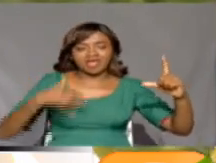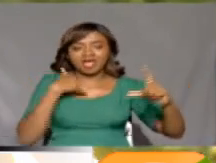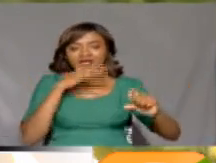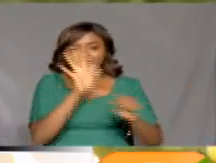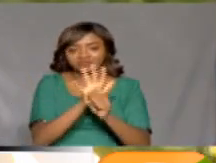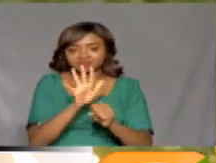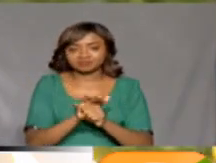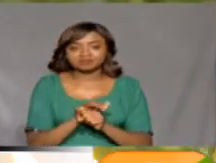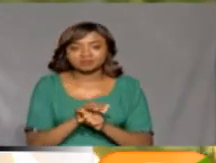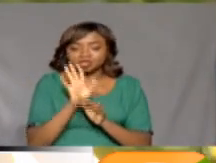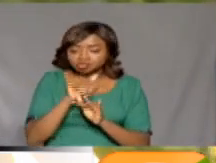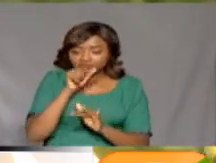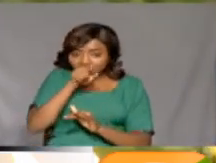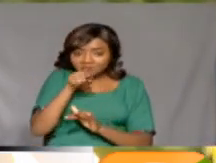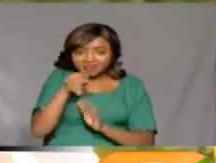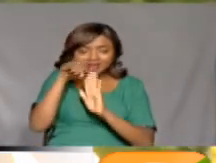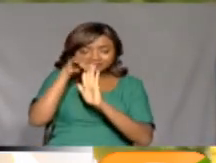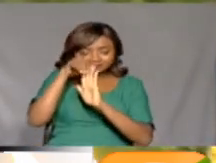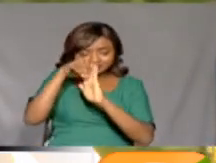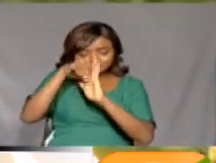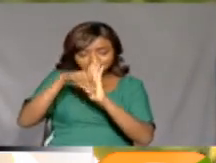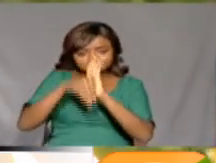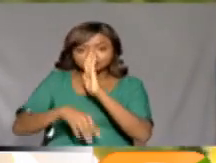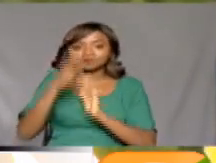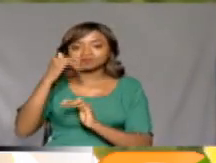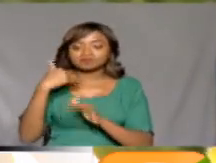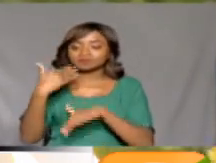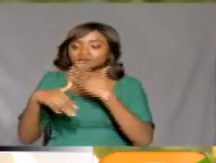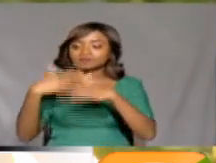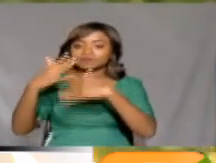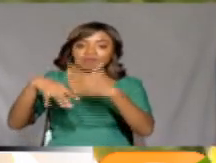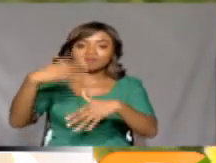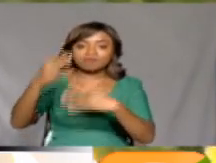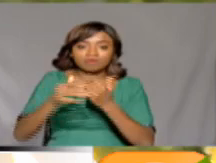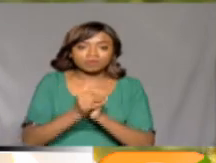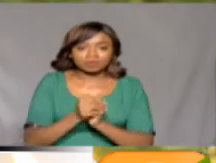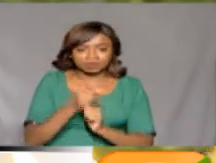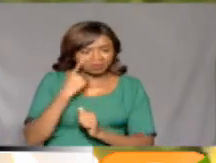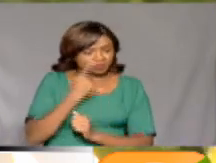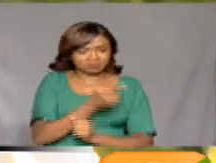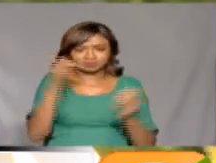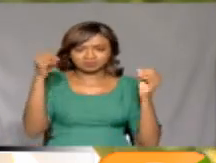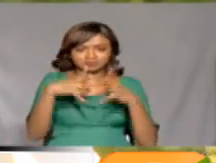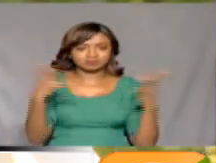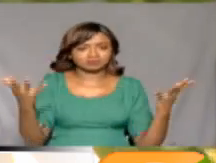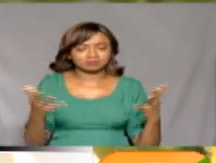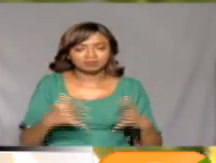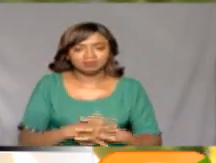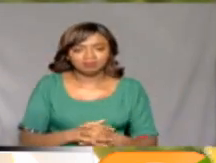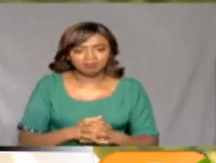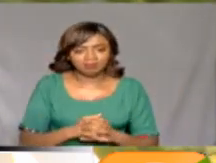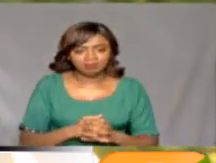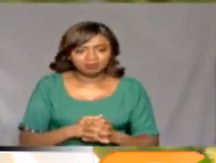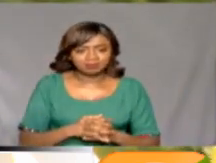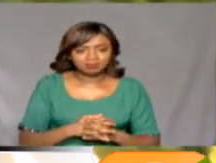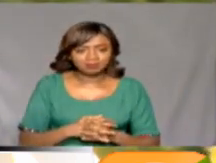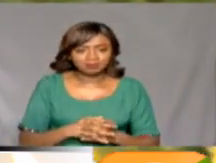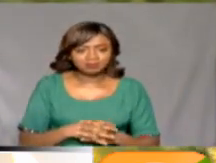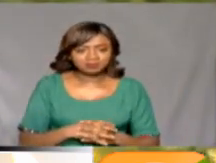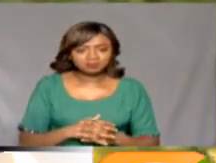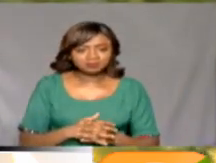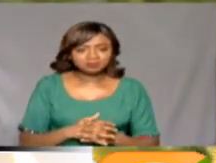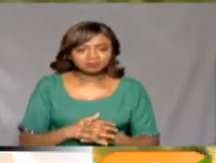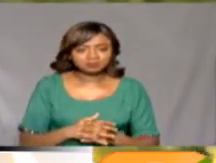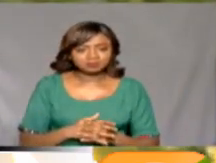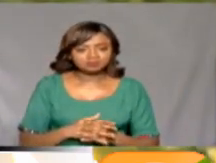when things did not, because later it became obvious that he